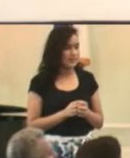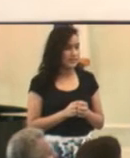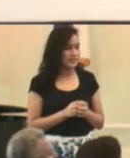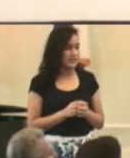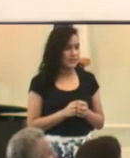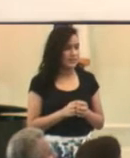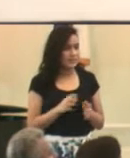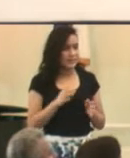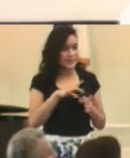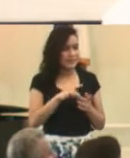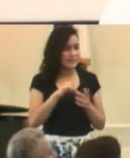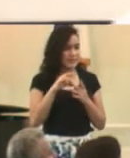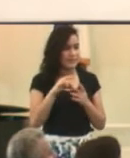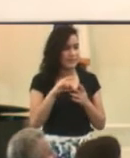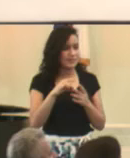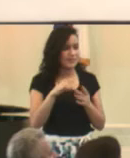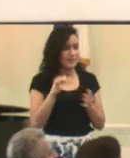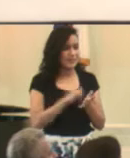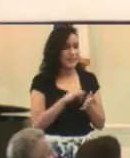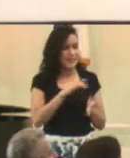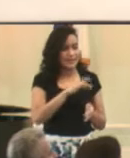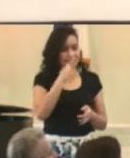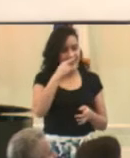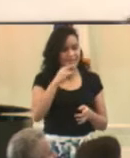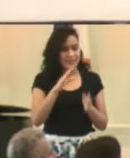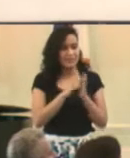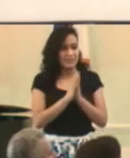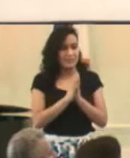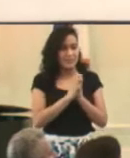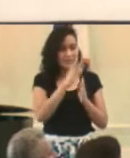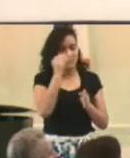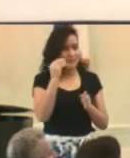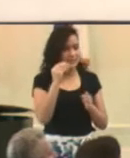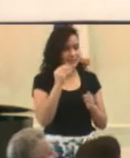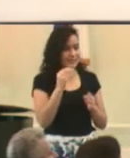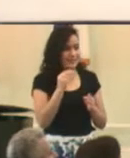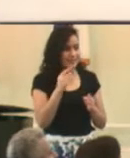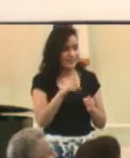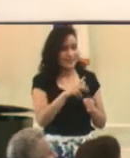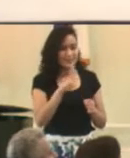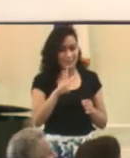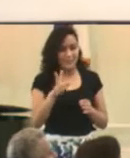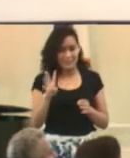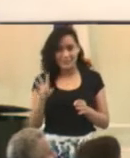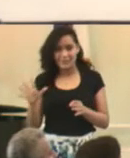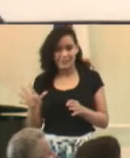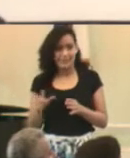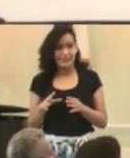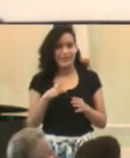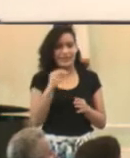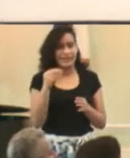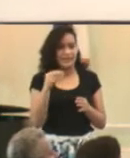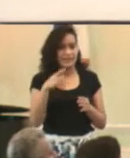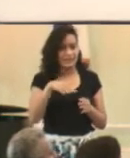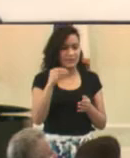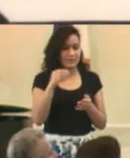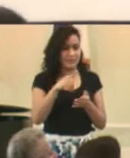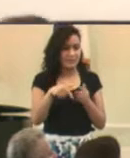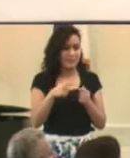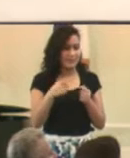because they're 3 and 4 and 5 year old children, and they're learning just like you all in your Sabbath schools about Jesus.